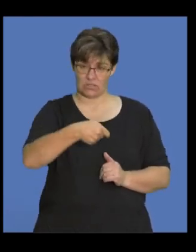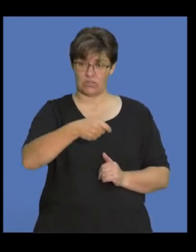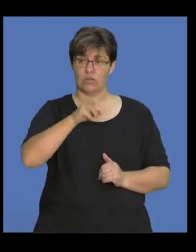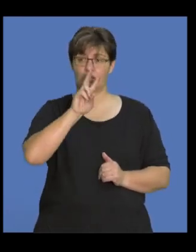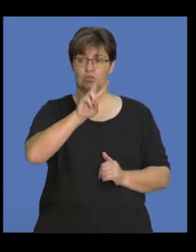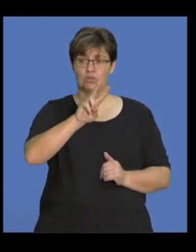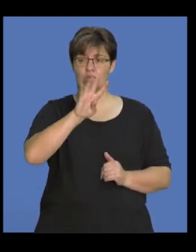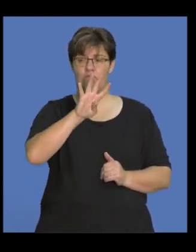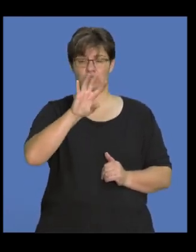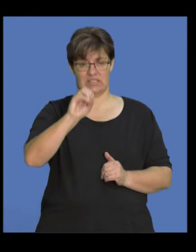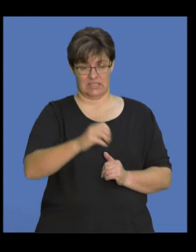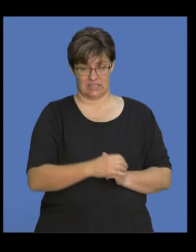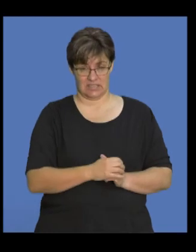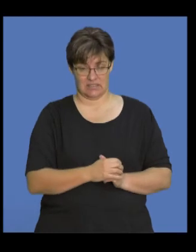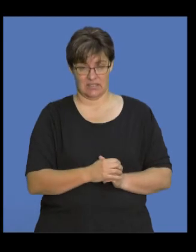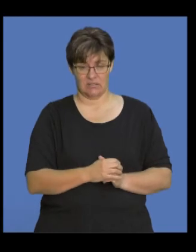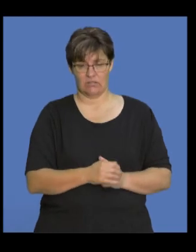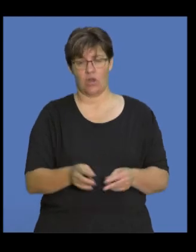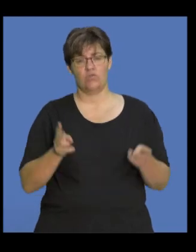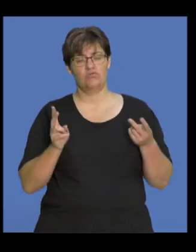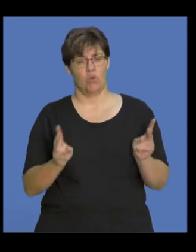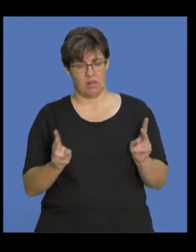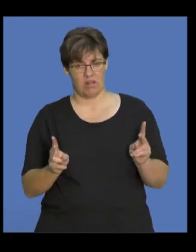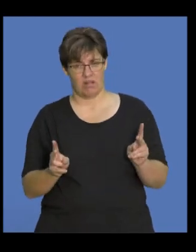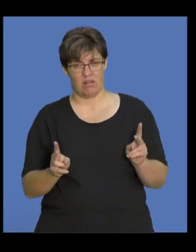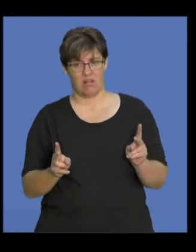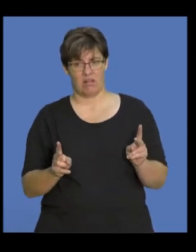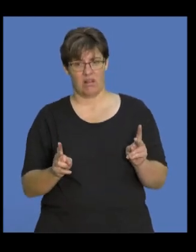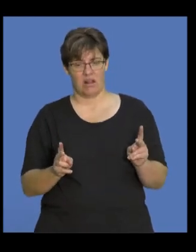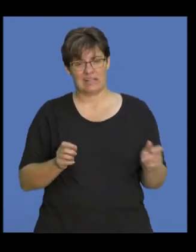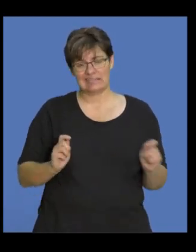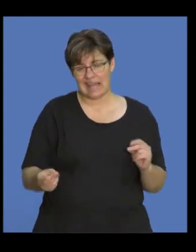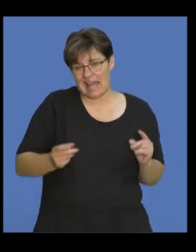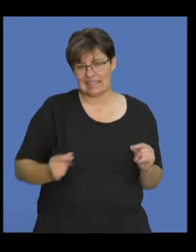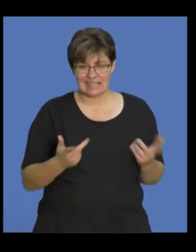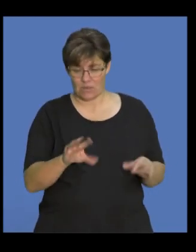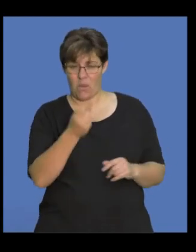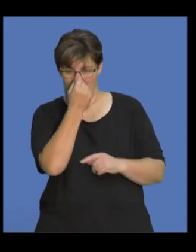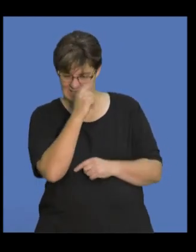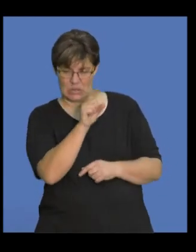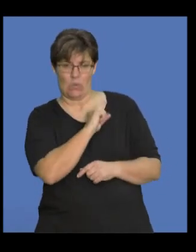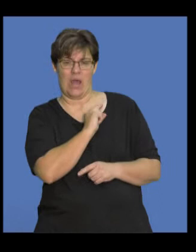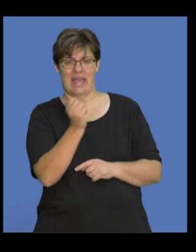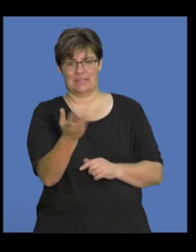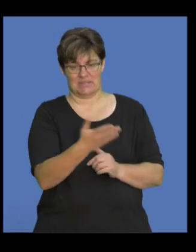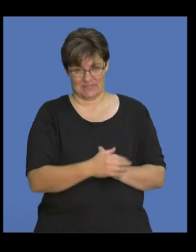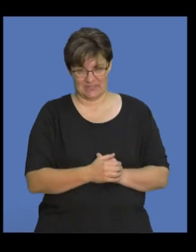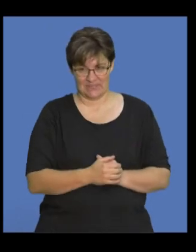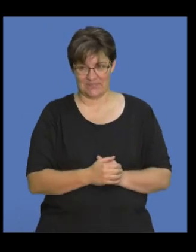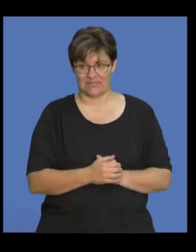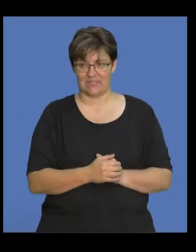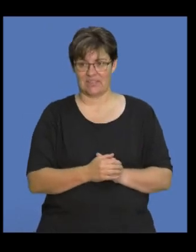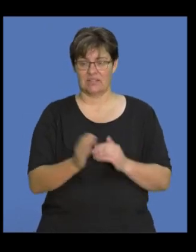50,240. Although we know that they normally make us stands, so we do understand why it would be that